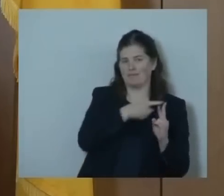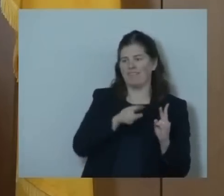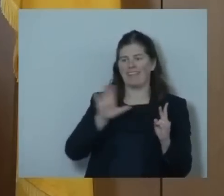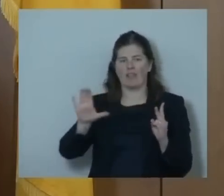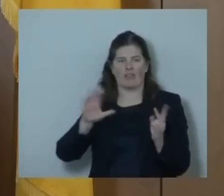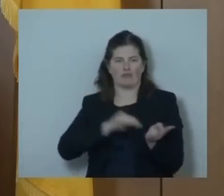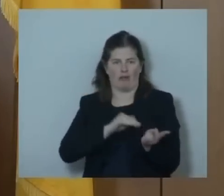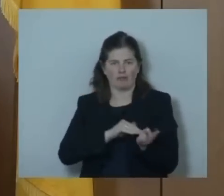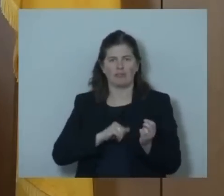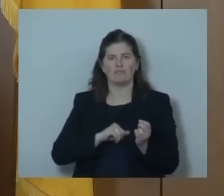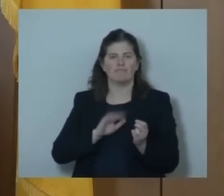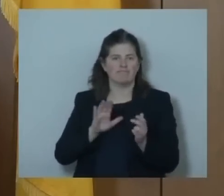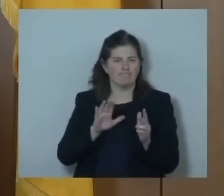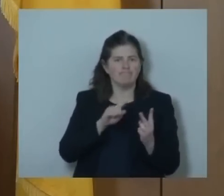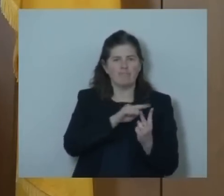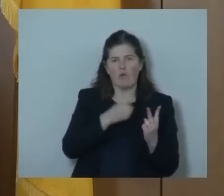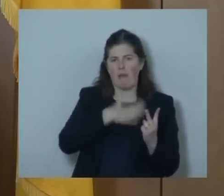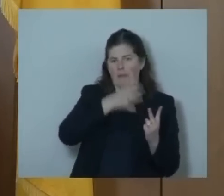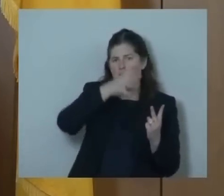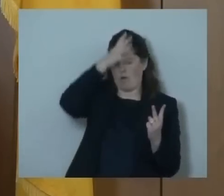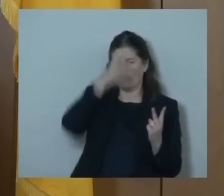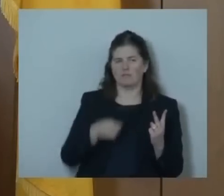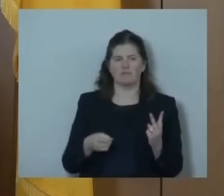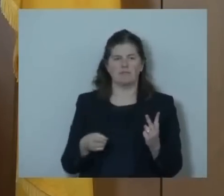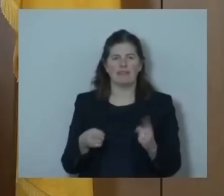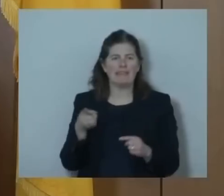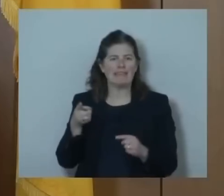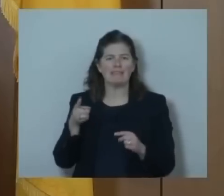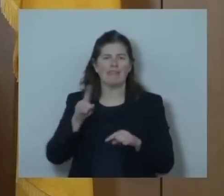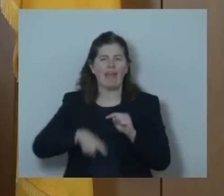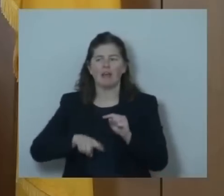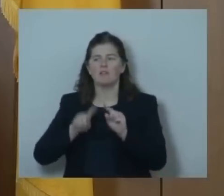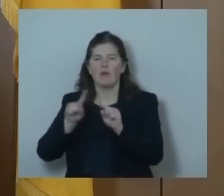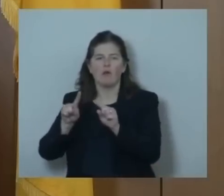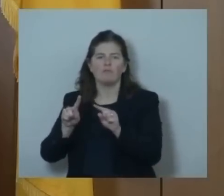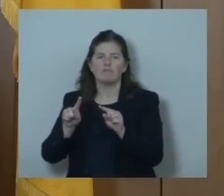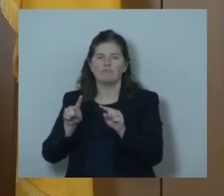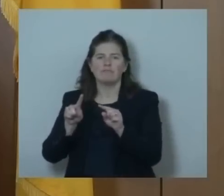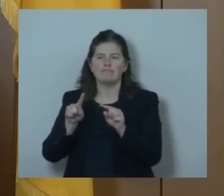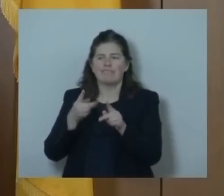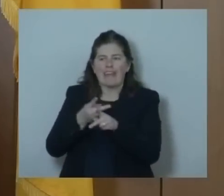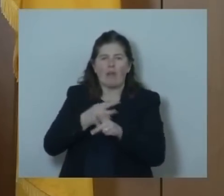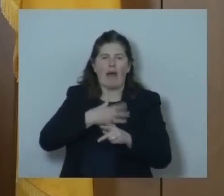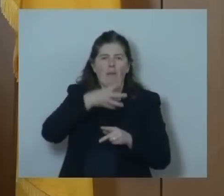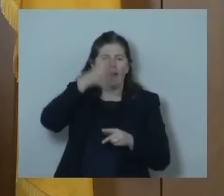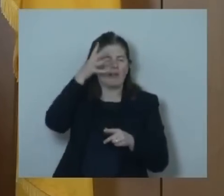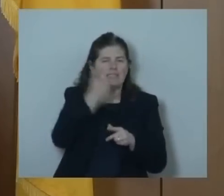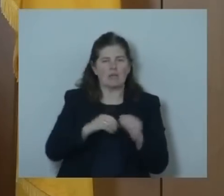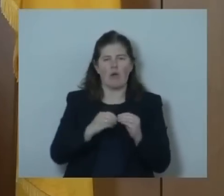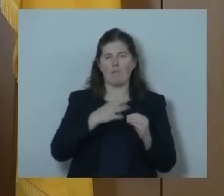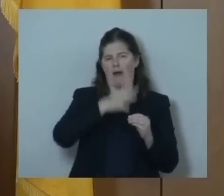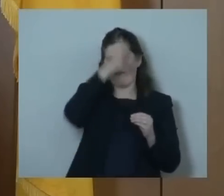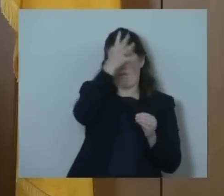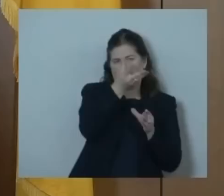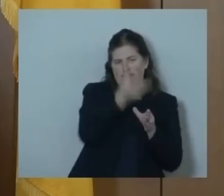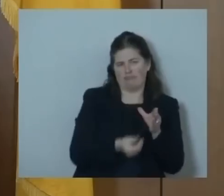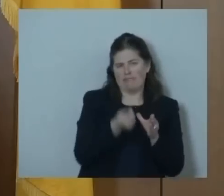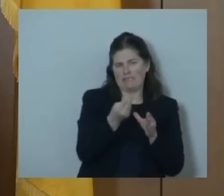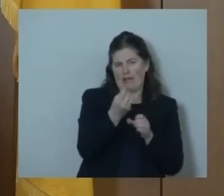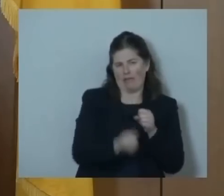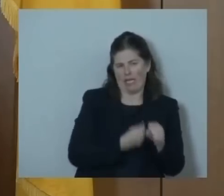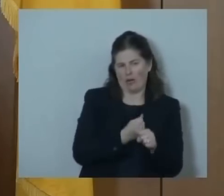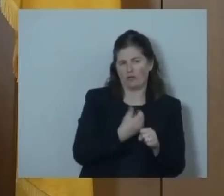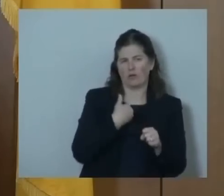and physician. So he doesn't get to do that. I lost my father several years ago, and he navigated